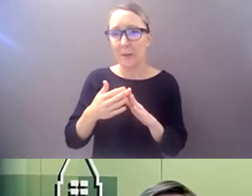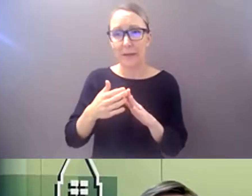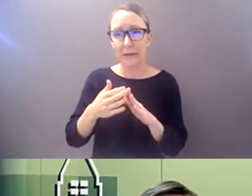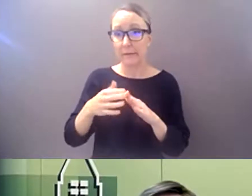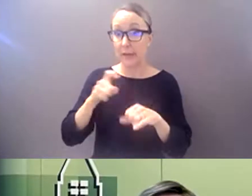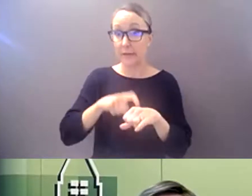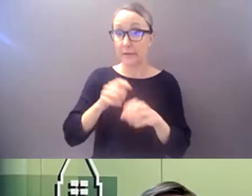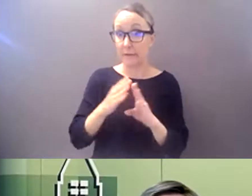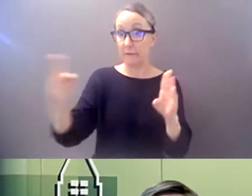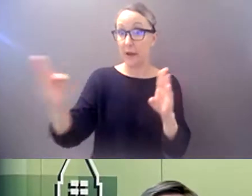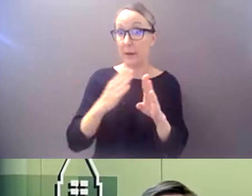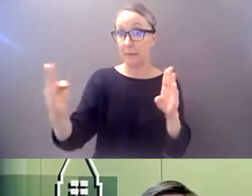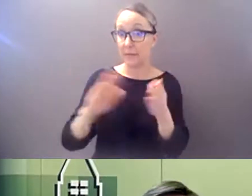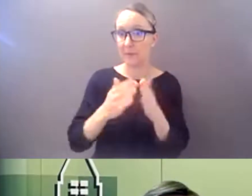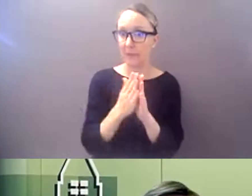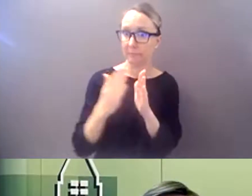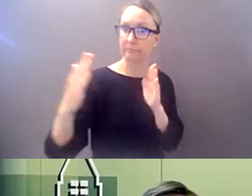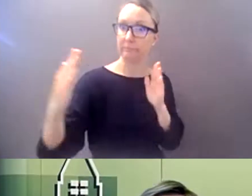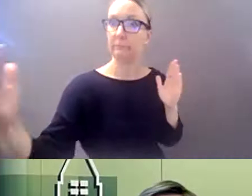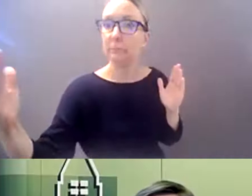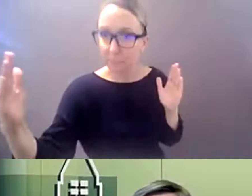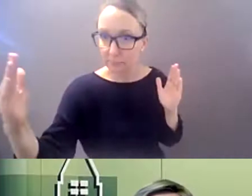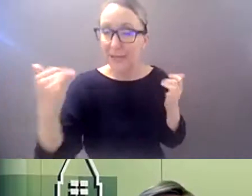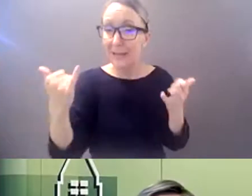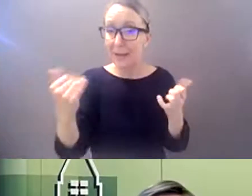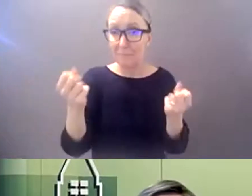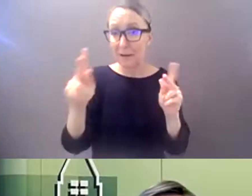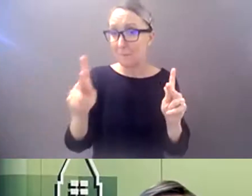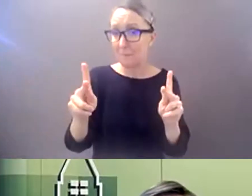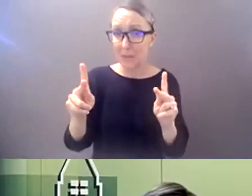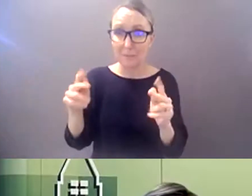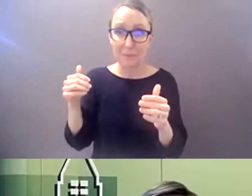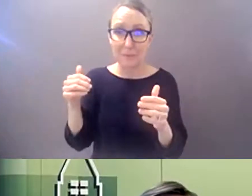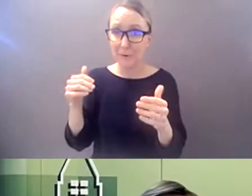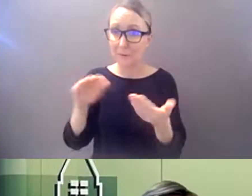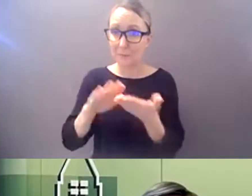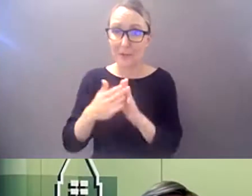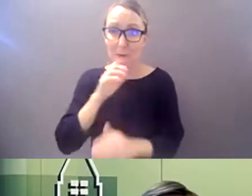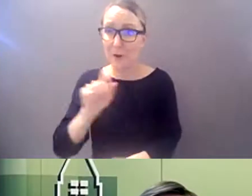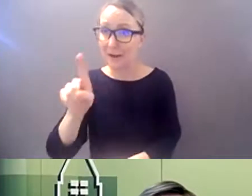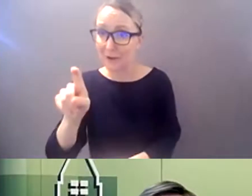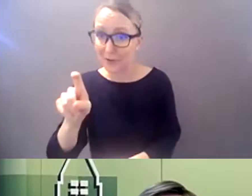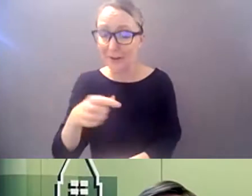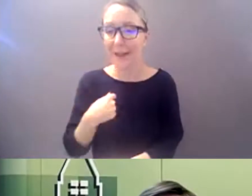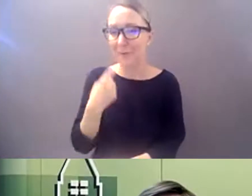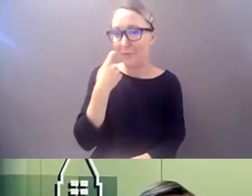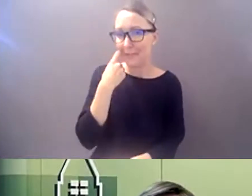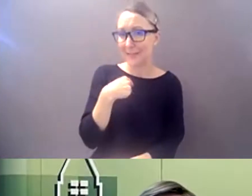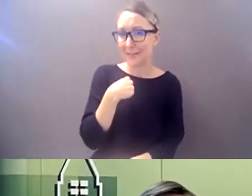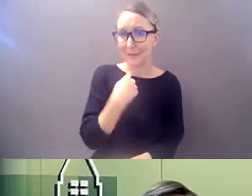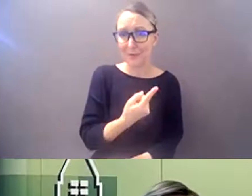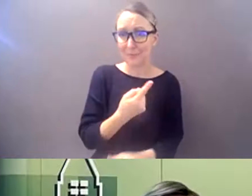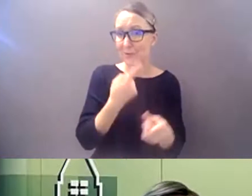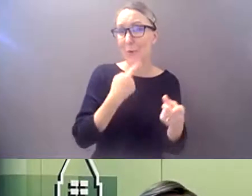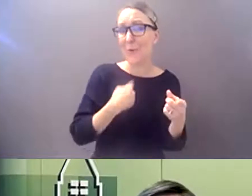anymore for people to reach their 100th birthday. I just recently read a statistic that said that a 13-year-old could expect to live